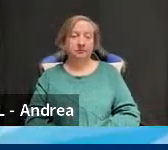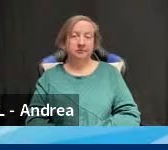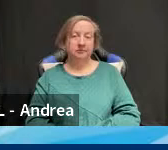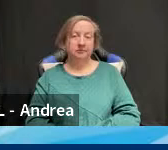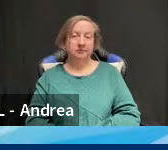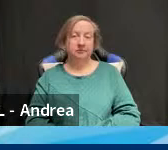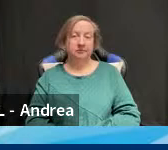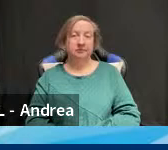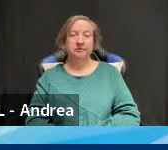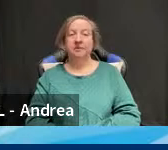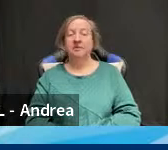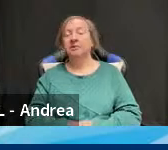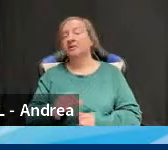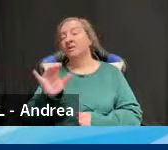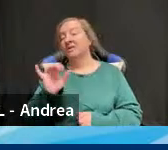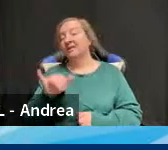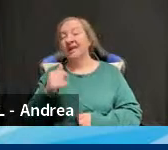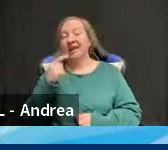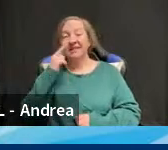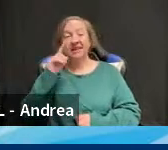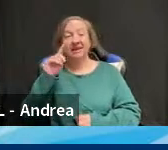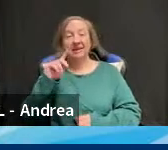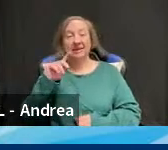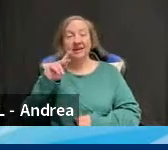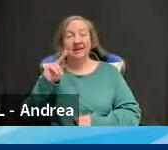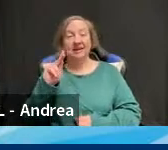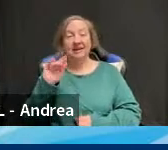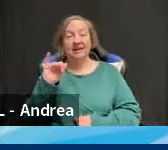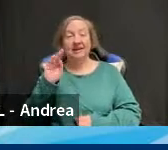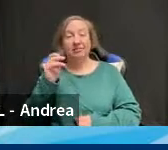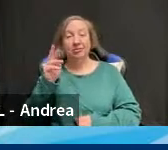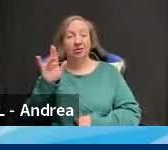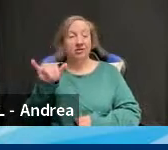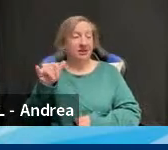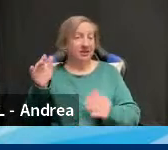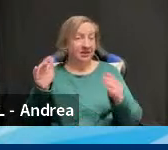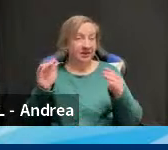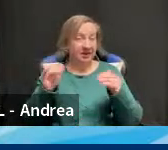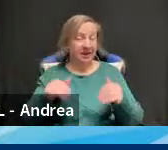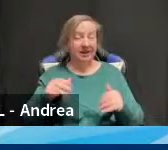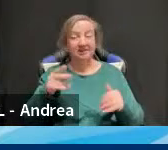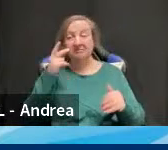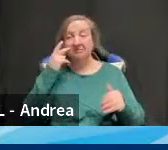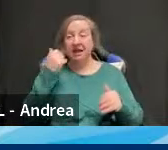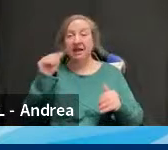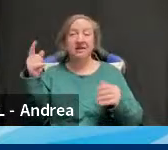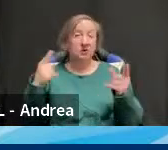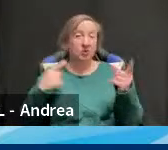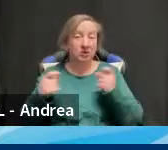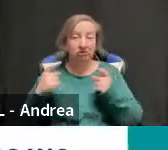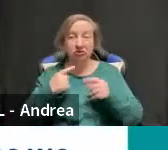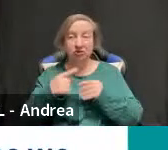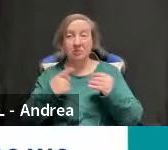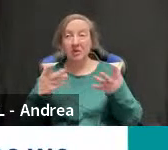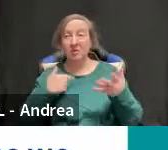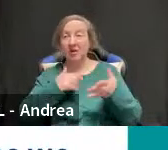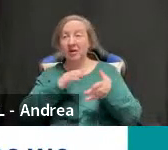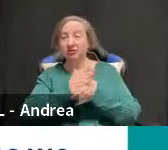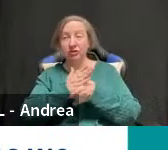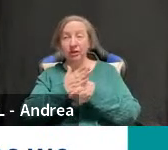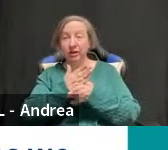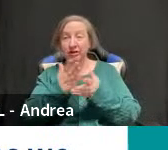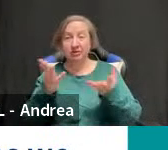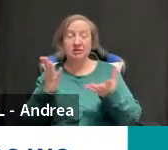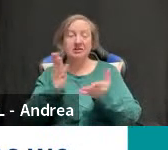And so that's, I think Kimberly's next, but I'll see if there's any questions on the things I've shared. Some of